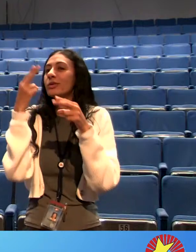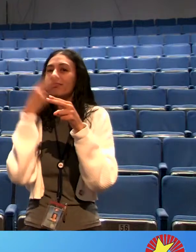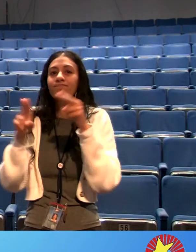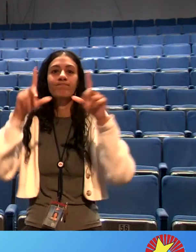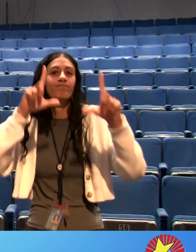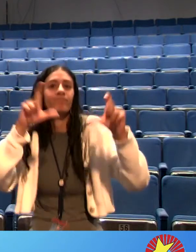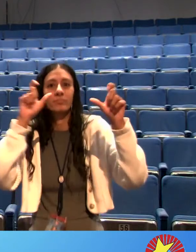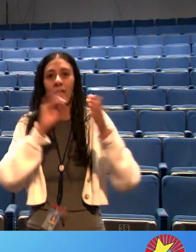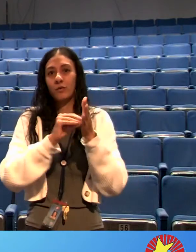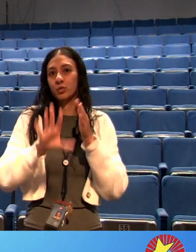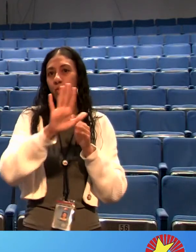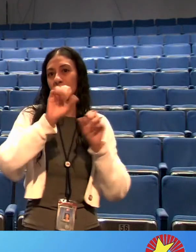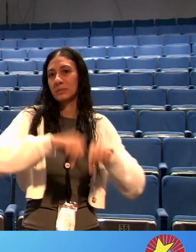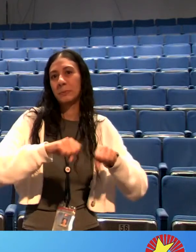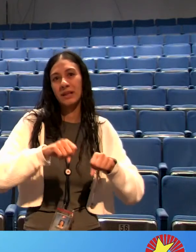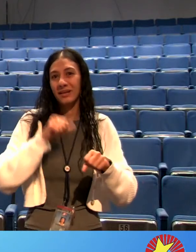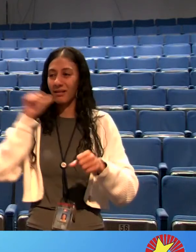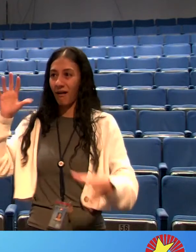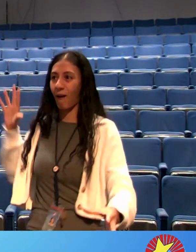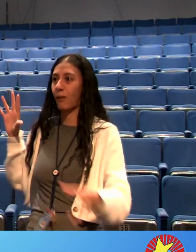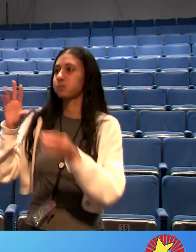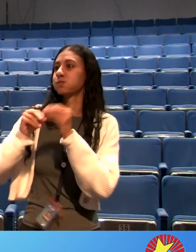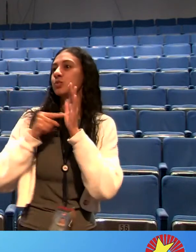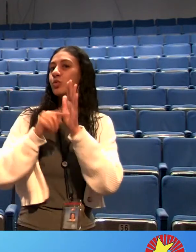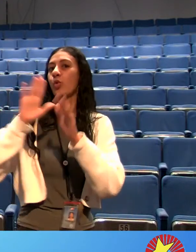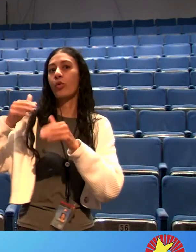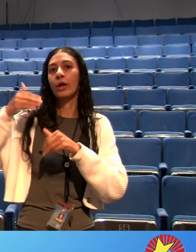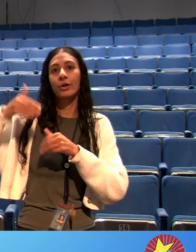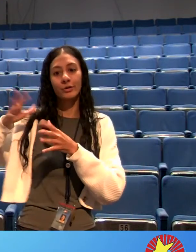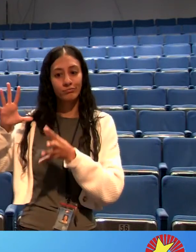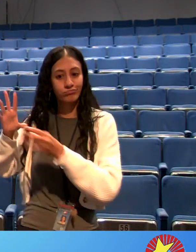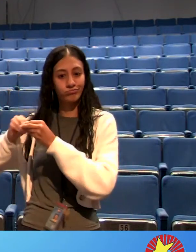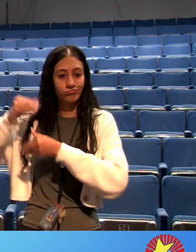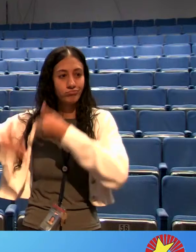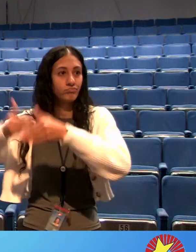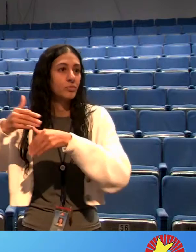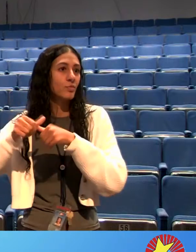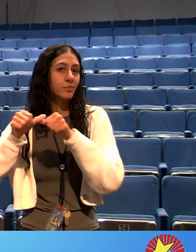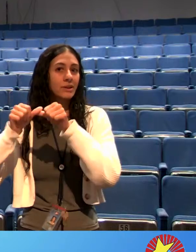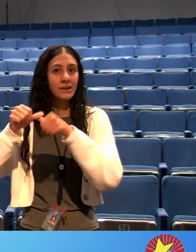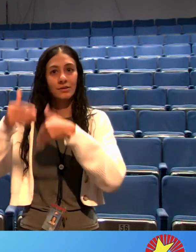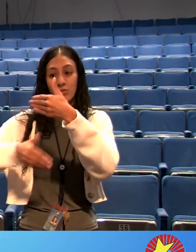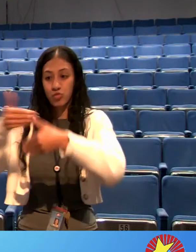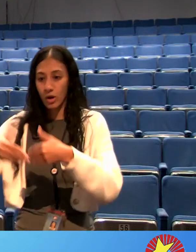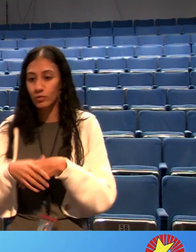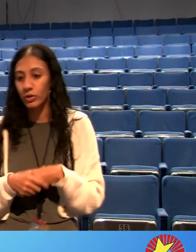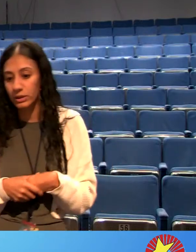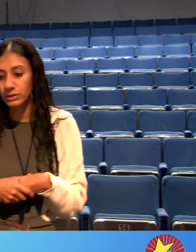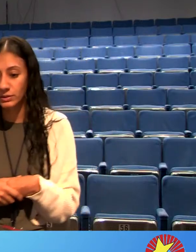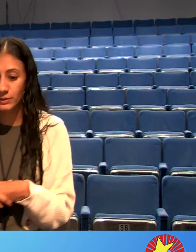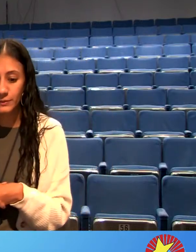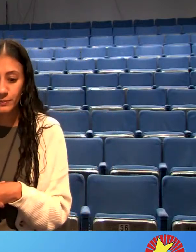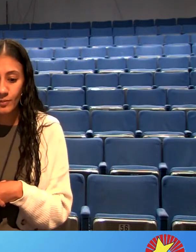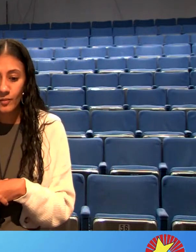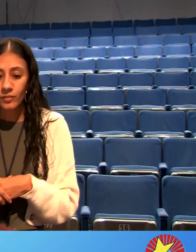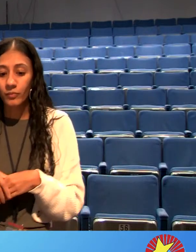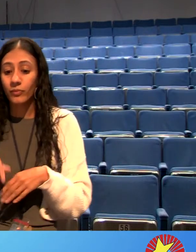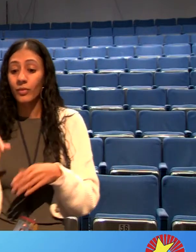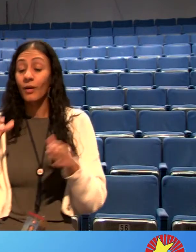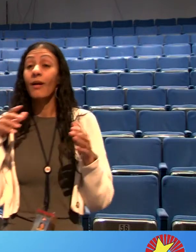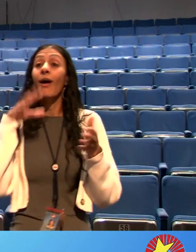Every assessment is a snapshot of the student's ability. It is not an accumulation of their progress.